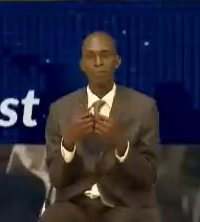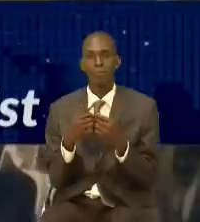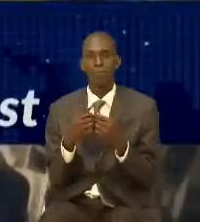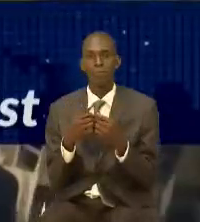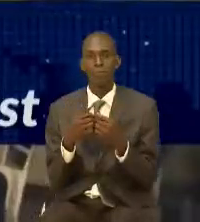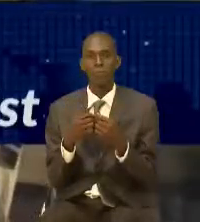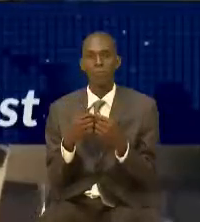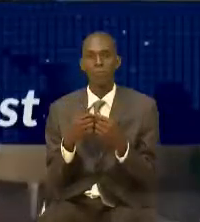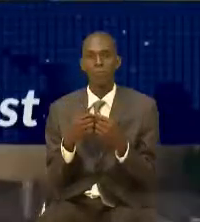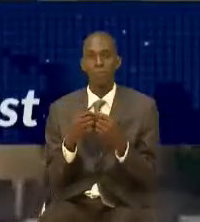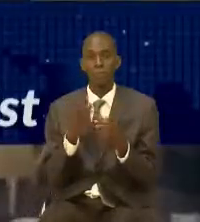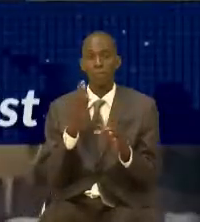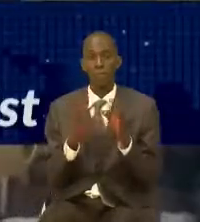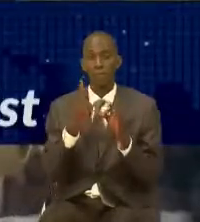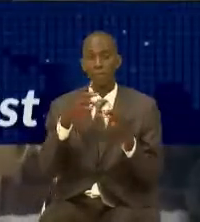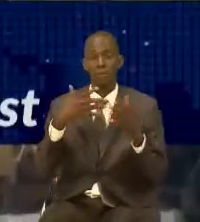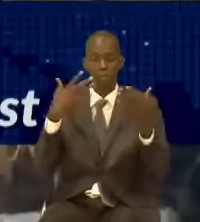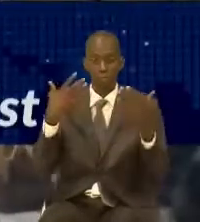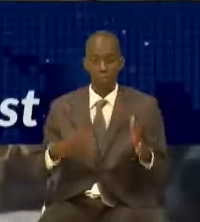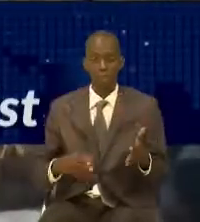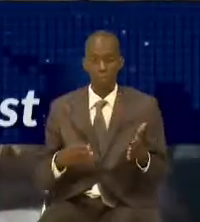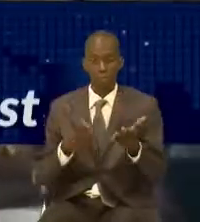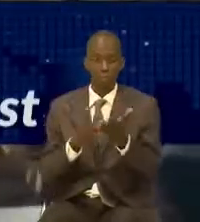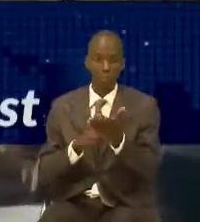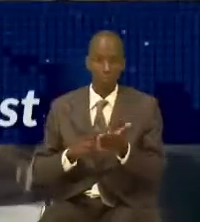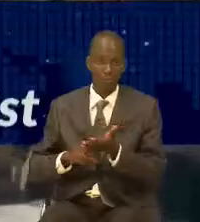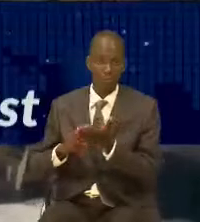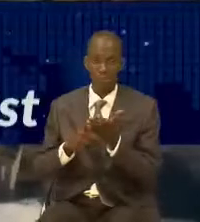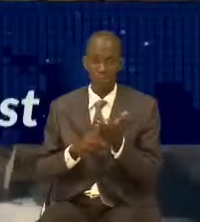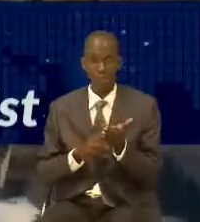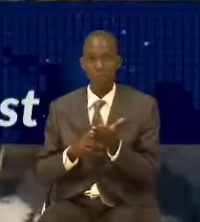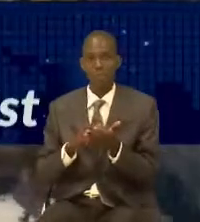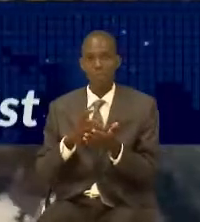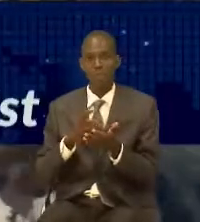details and the sleep back to the counselors